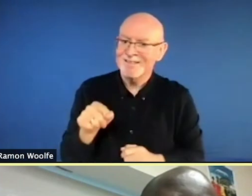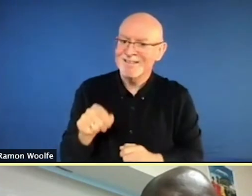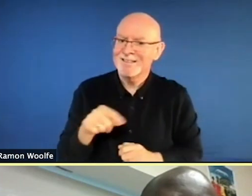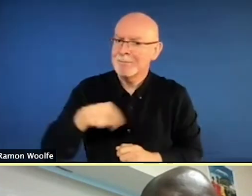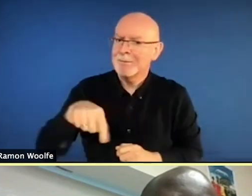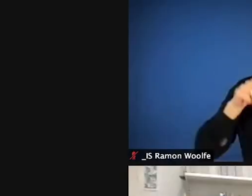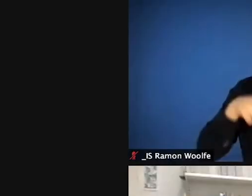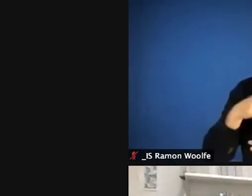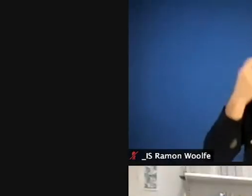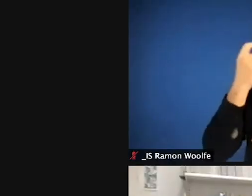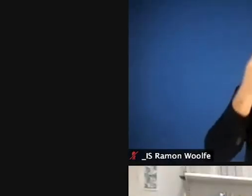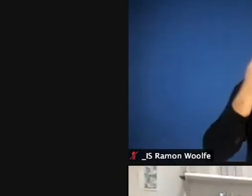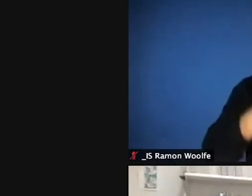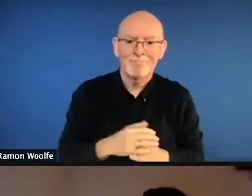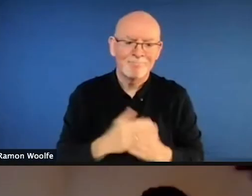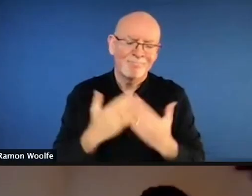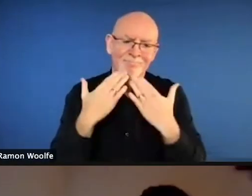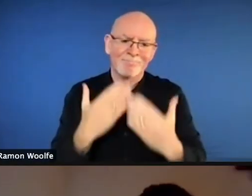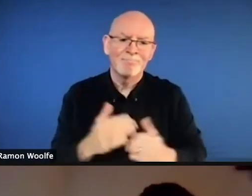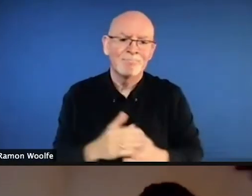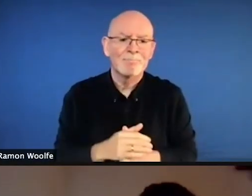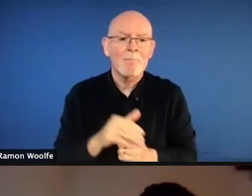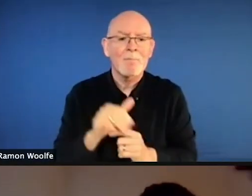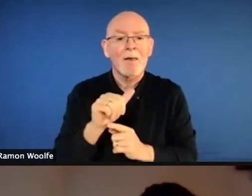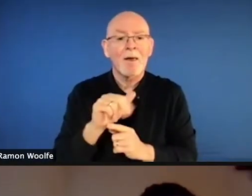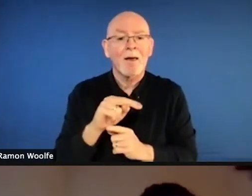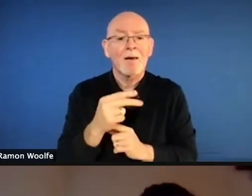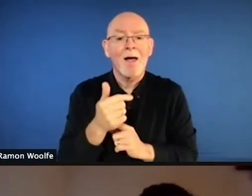today. Ruxandra, you have the floor.